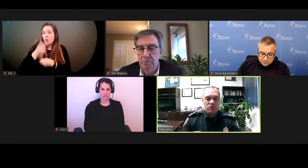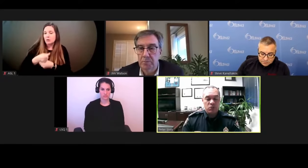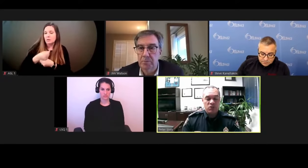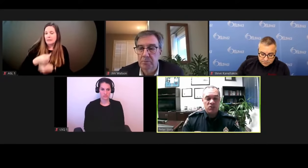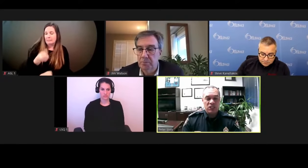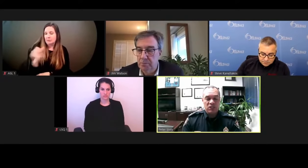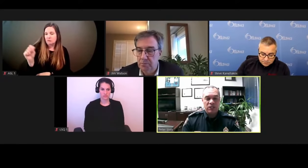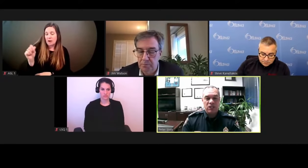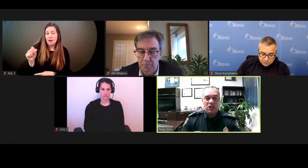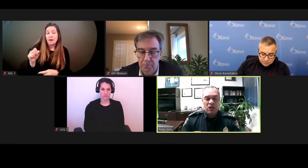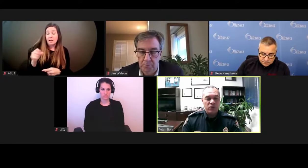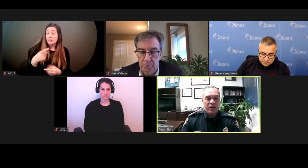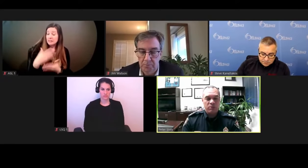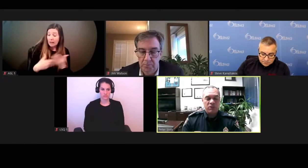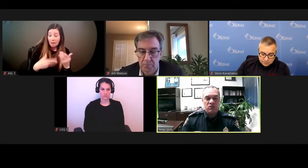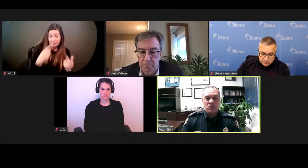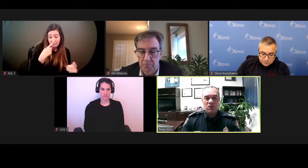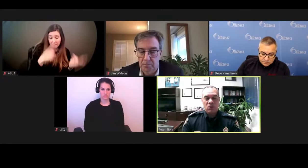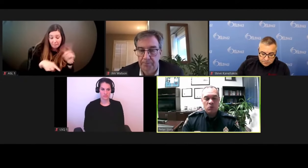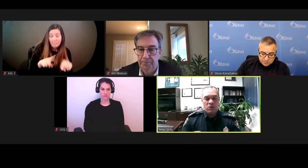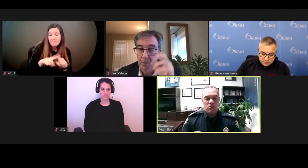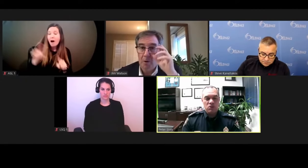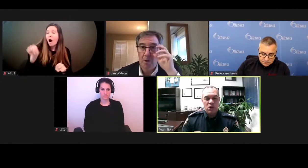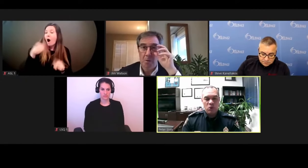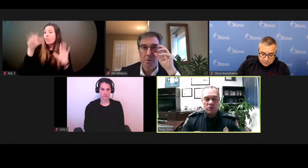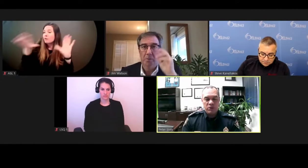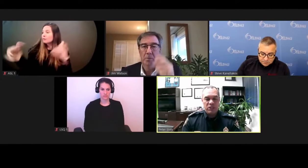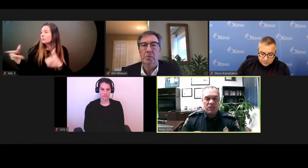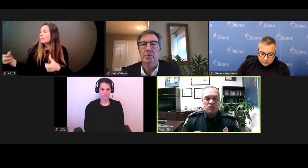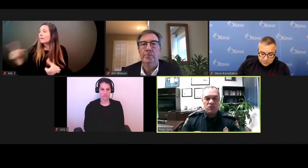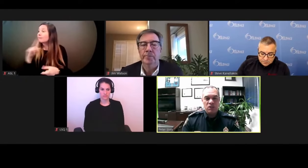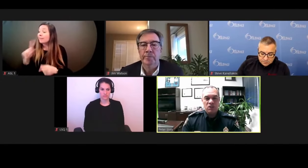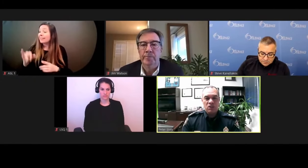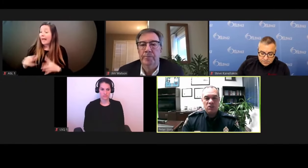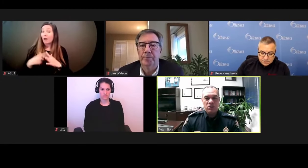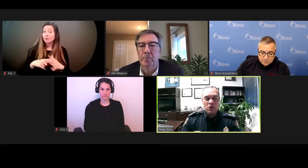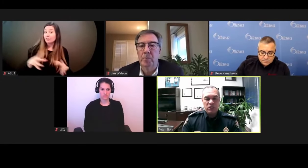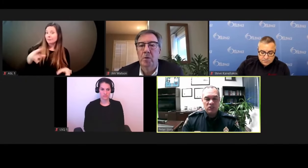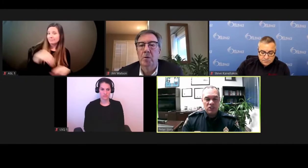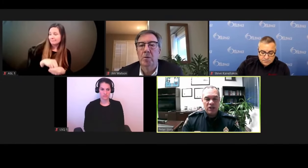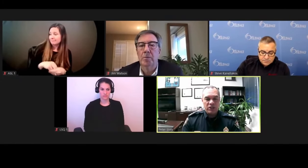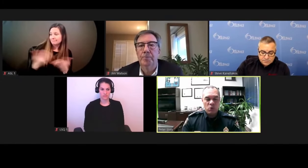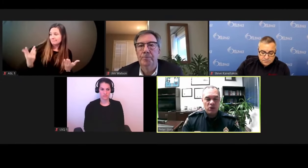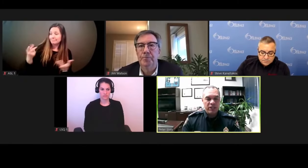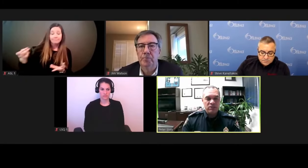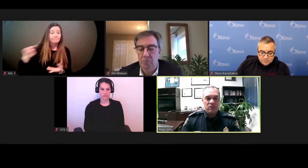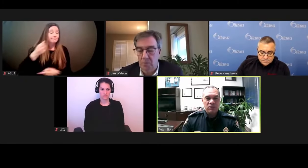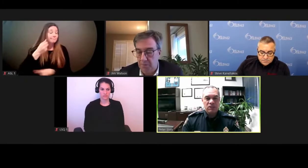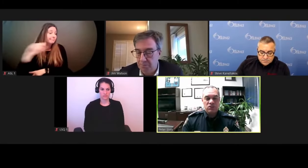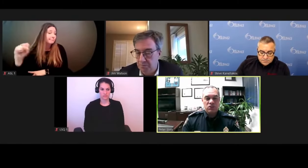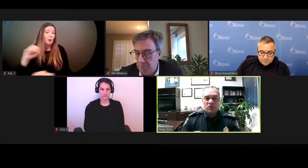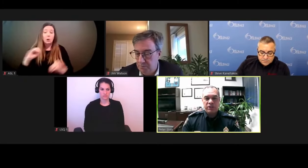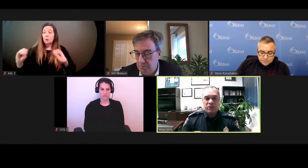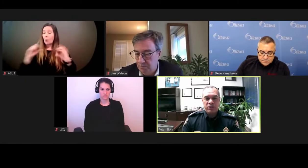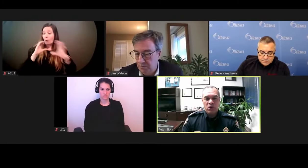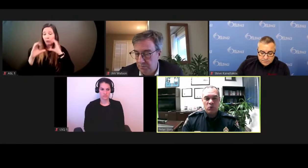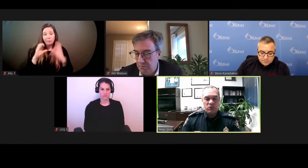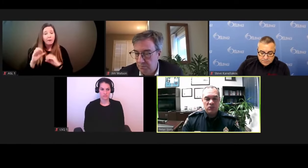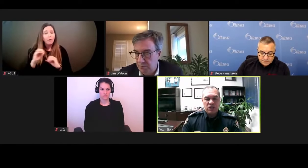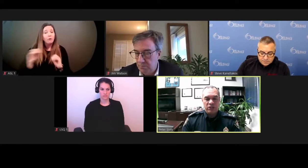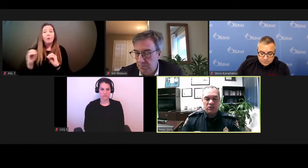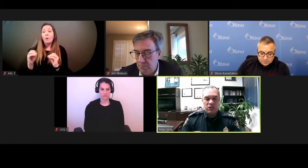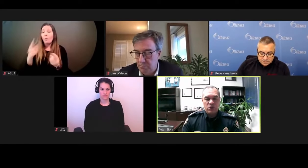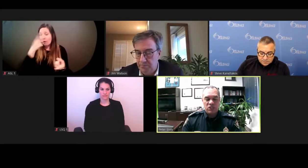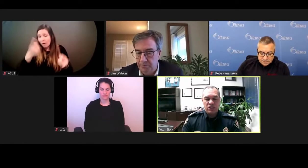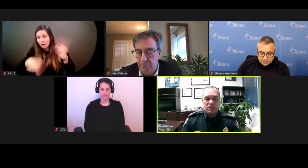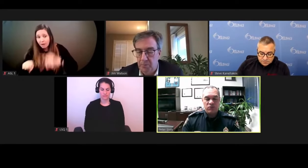cooperation, there were significant other elements where there was no communication, no desire to coordinate, and certainly no desire